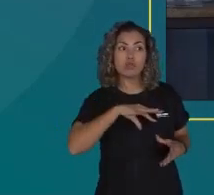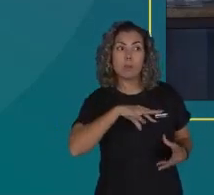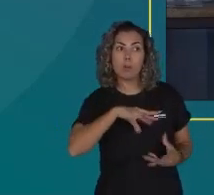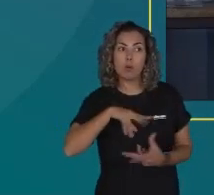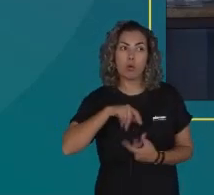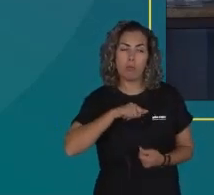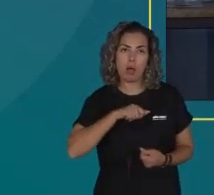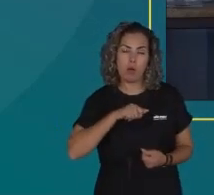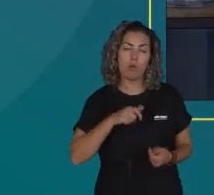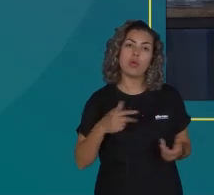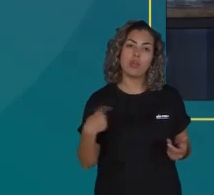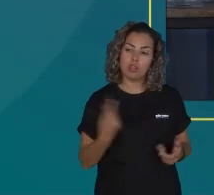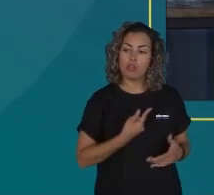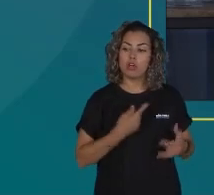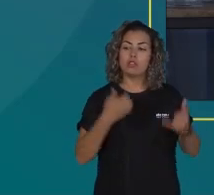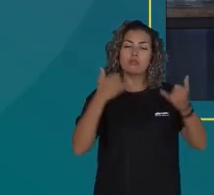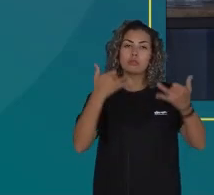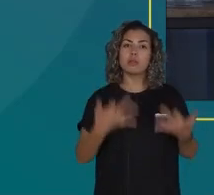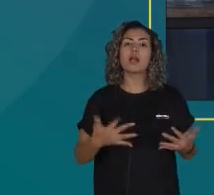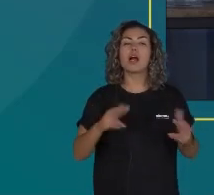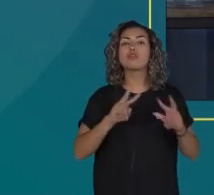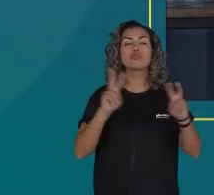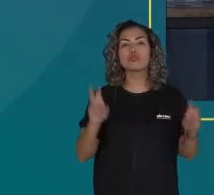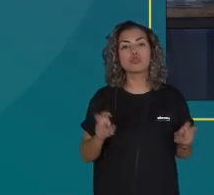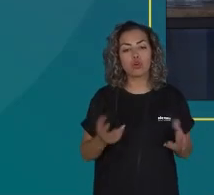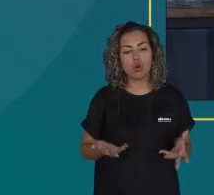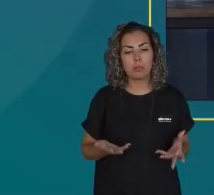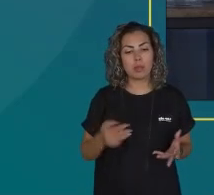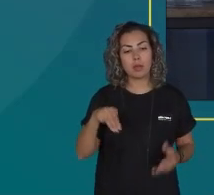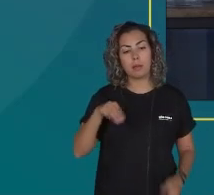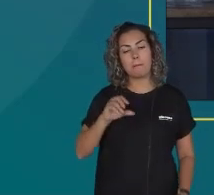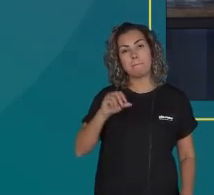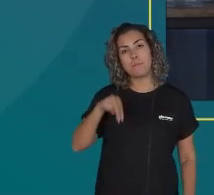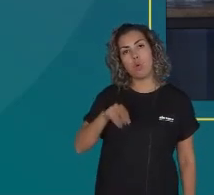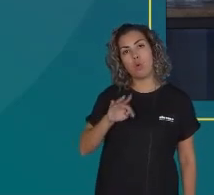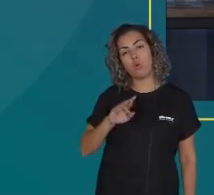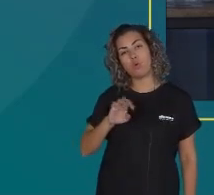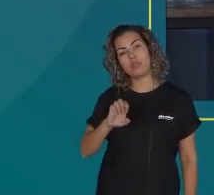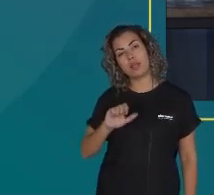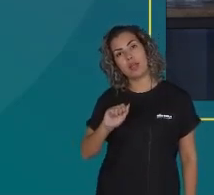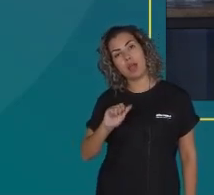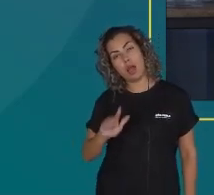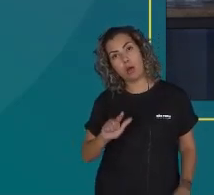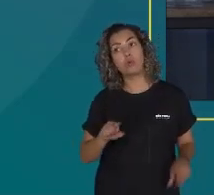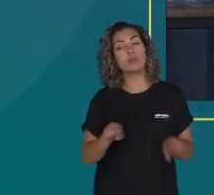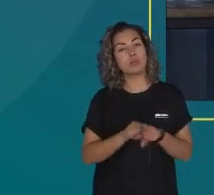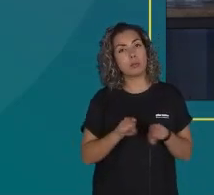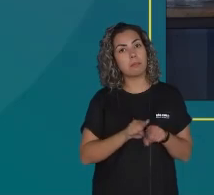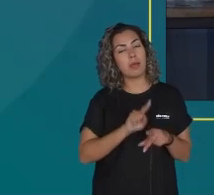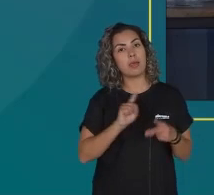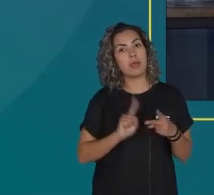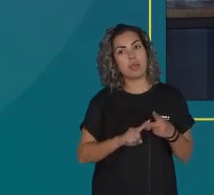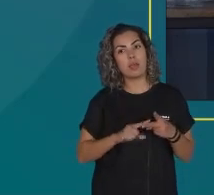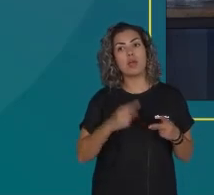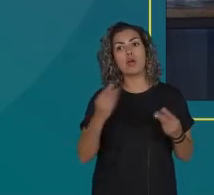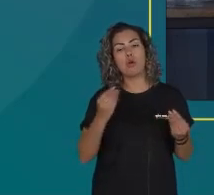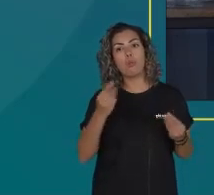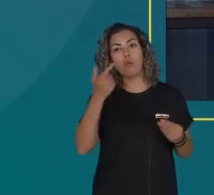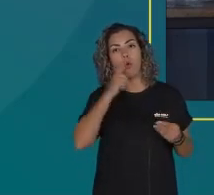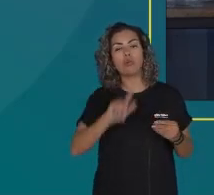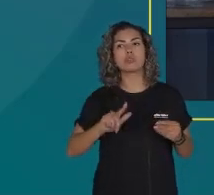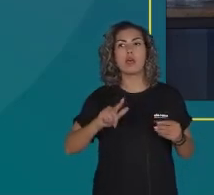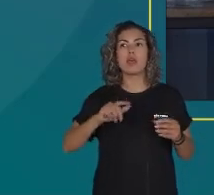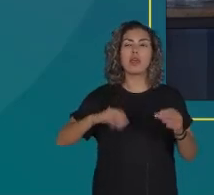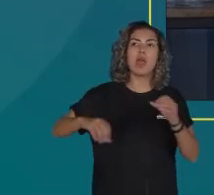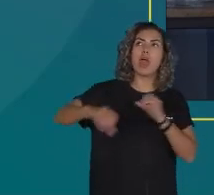Biodiversity Plan, adopted in Montreal, and the UN Decade on Ecosystem Restoration, which